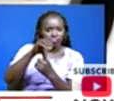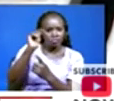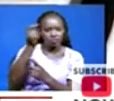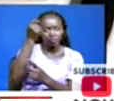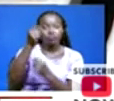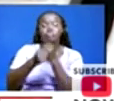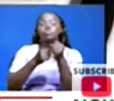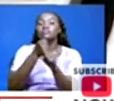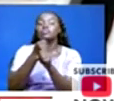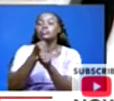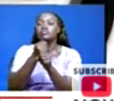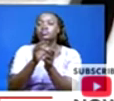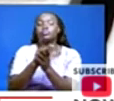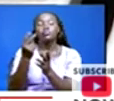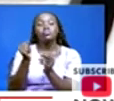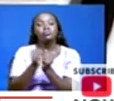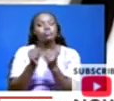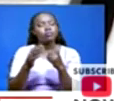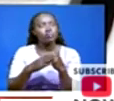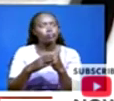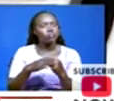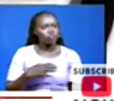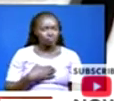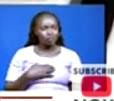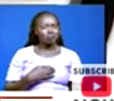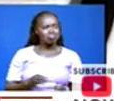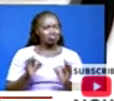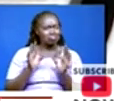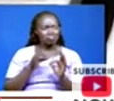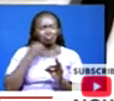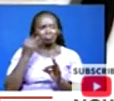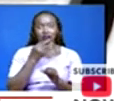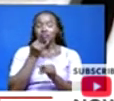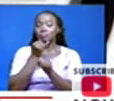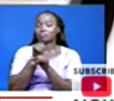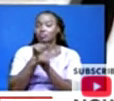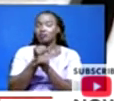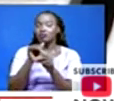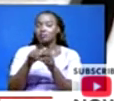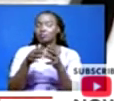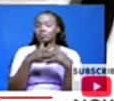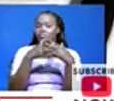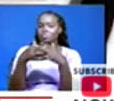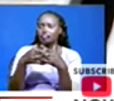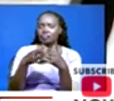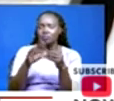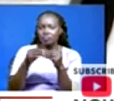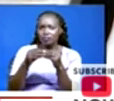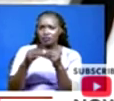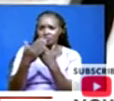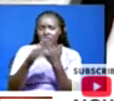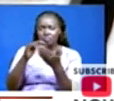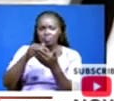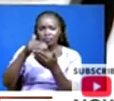who in 2019 quit a lucrative software engineering job in Chicago to create computer labs for Kenyan